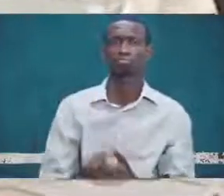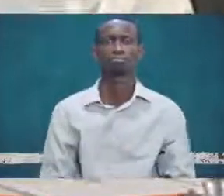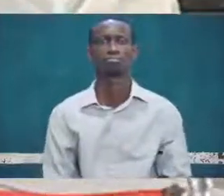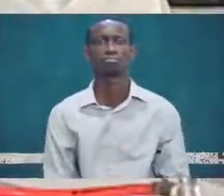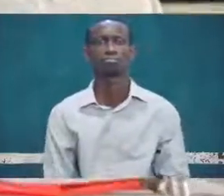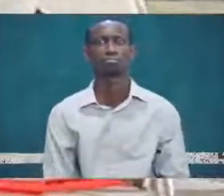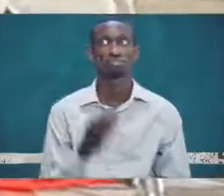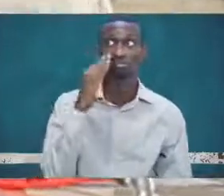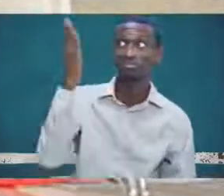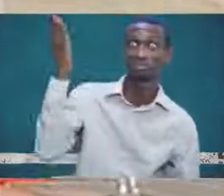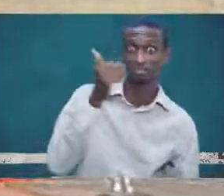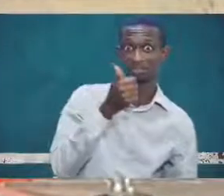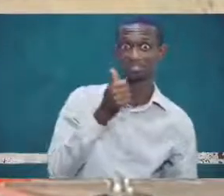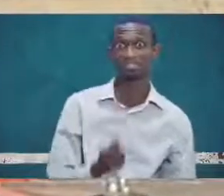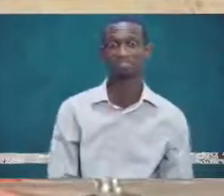Do you look at this?